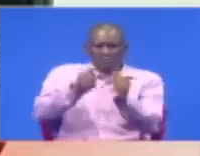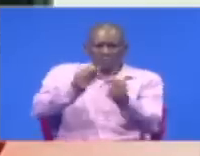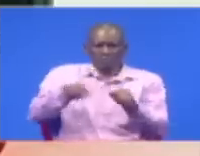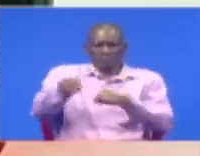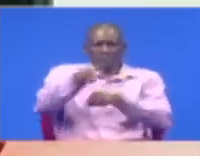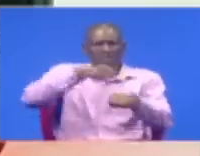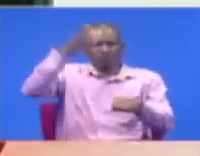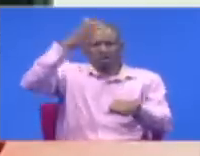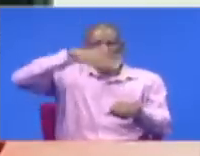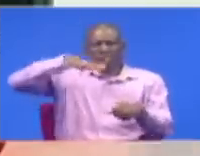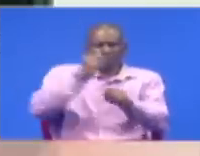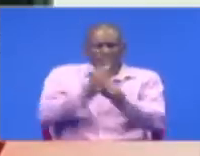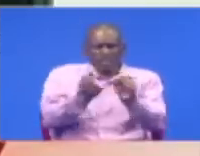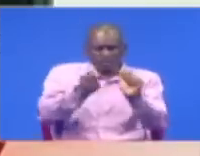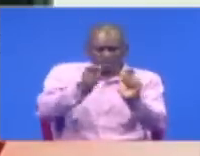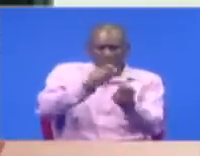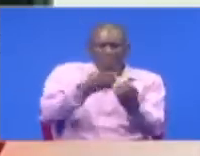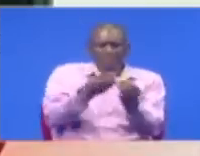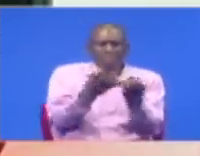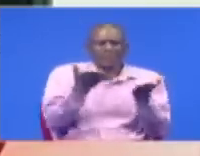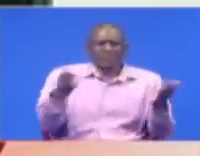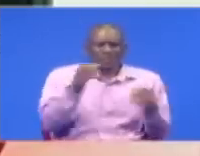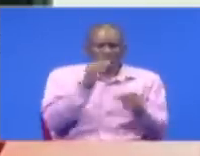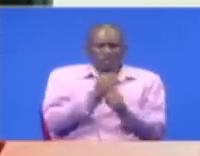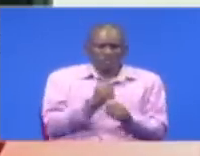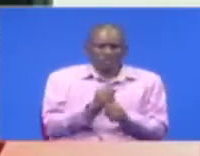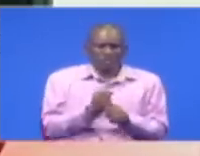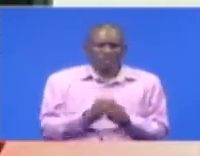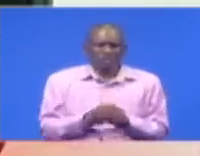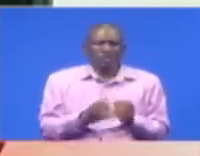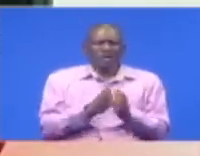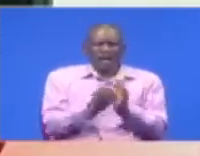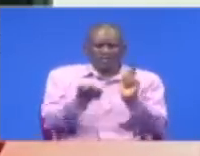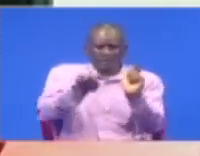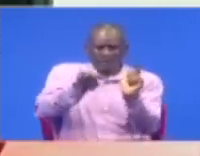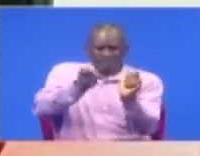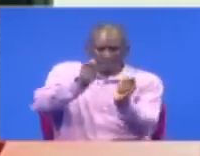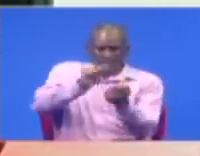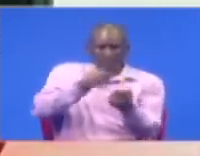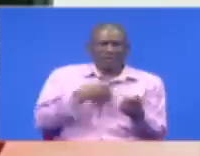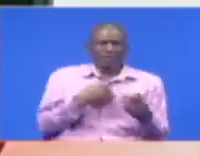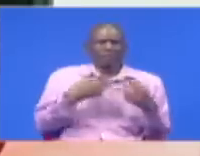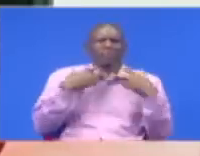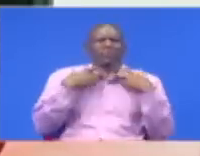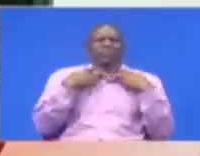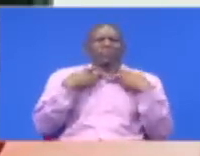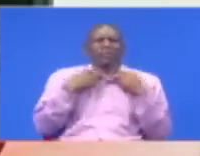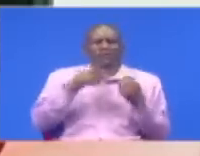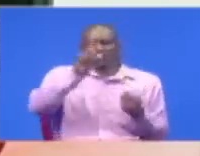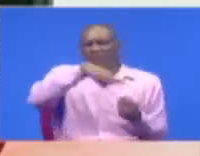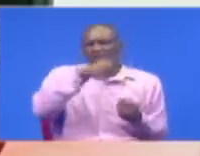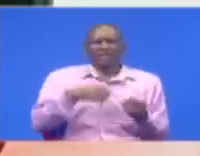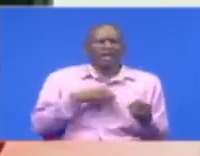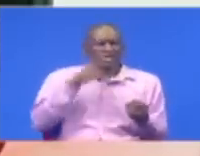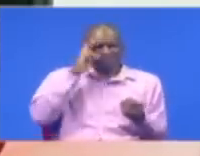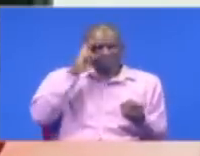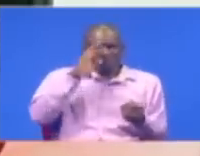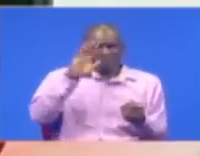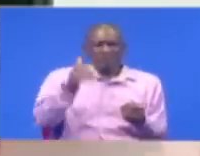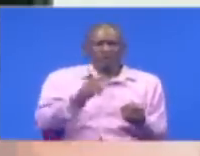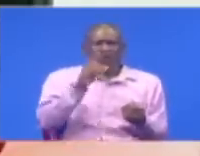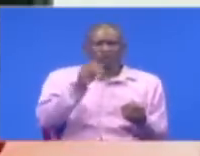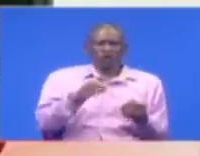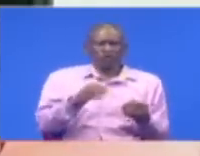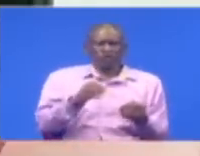National Assembly. Many things were done. The amendments have been struck off, I remember, by one of